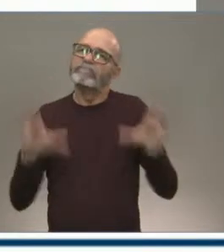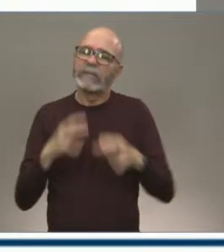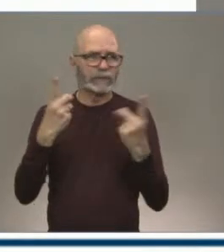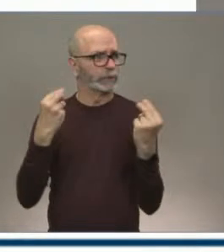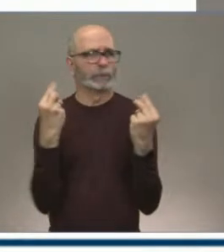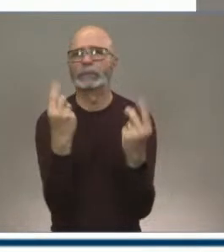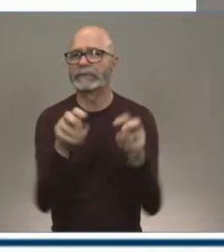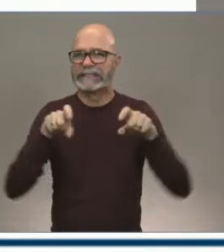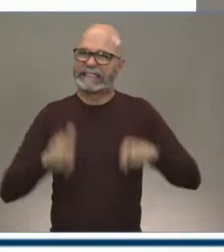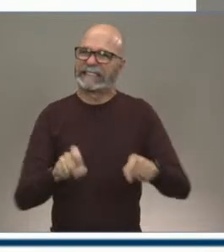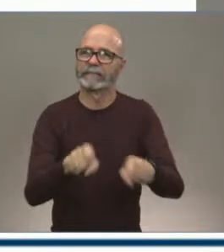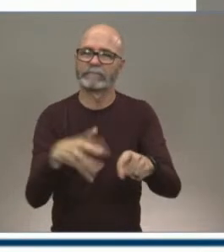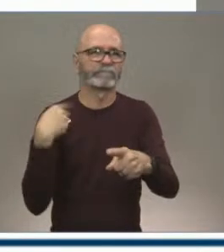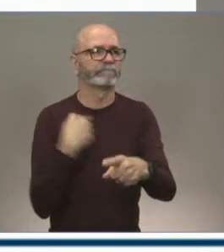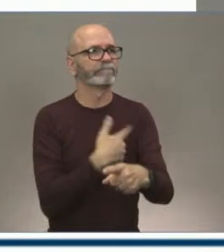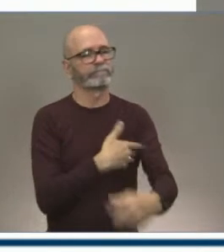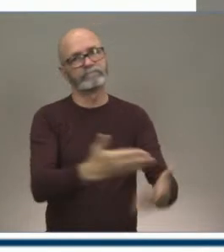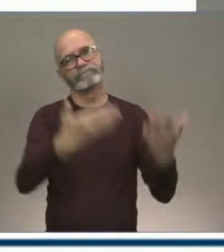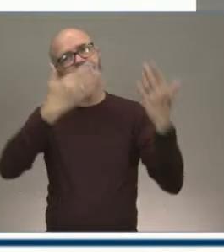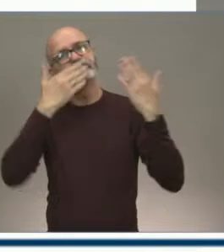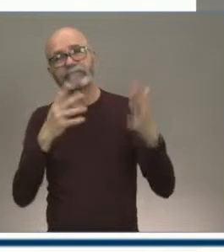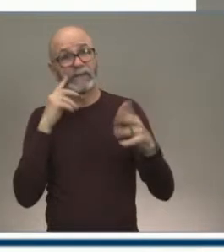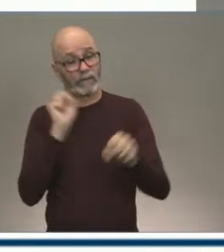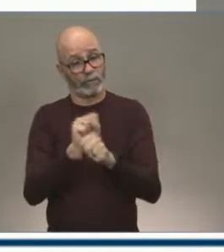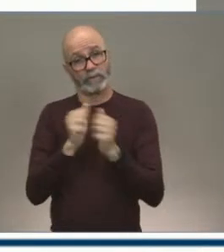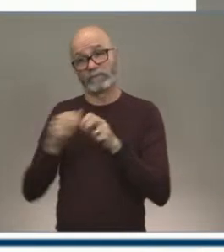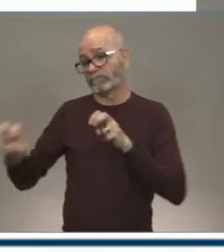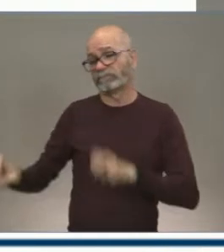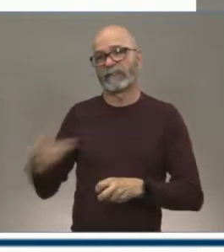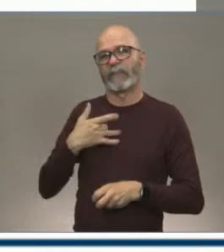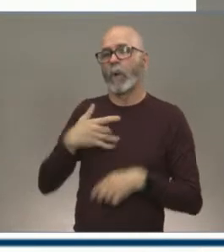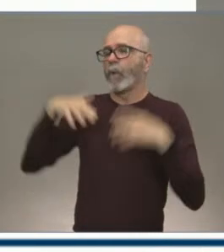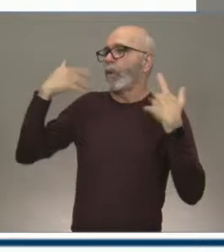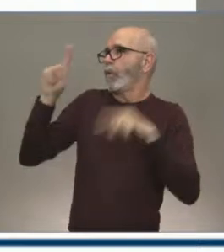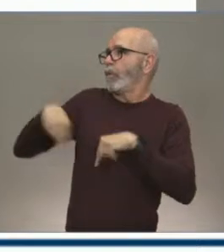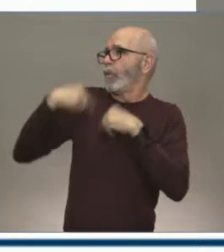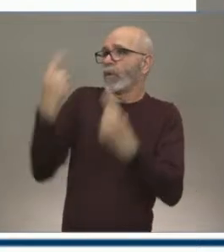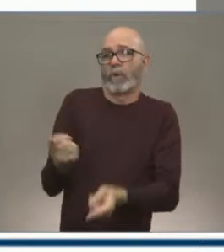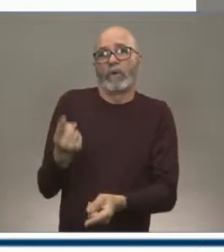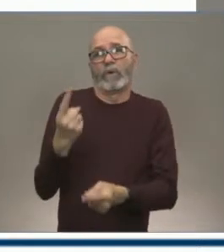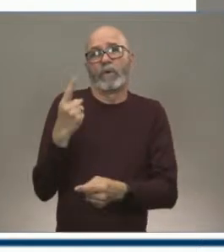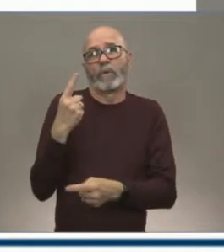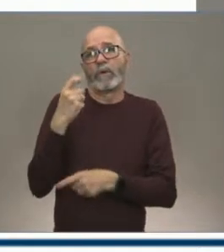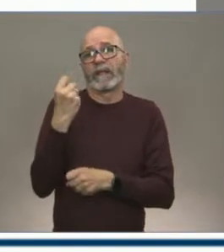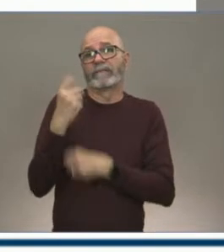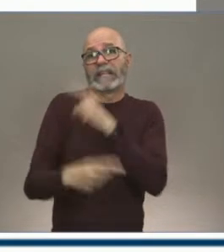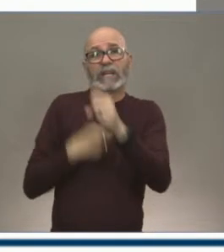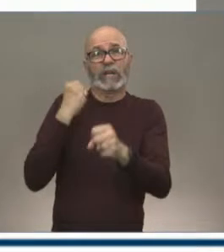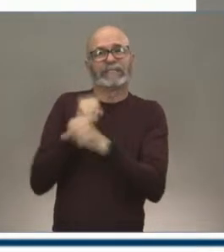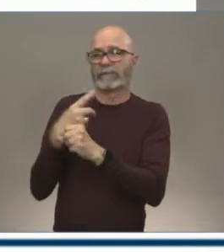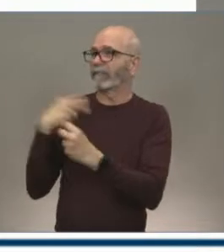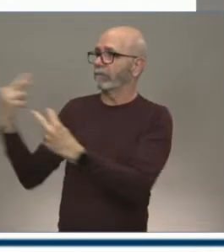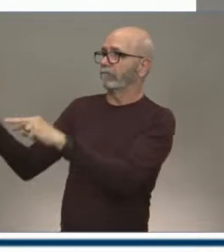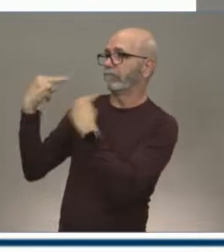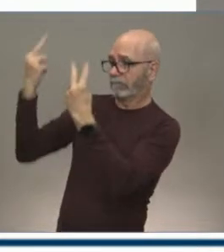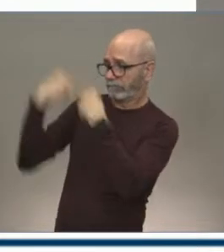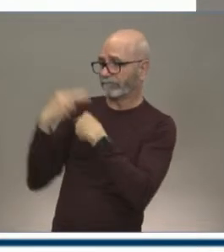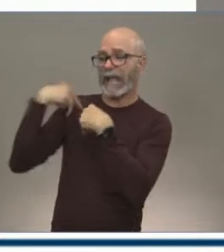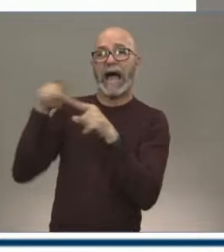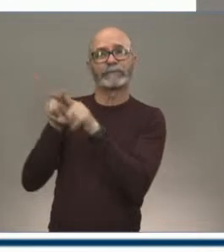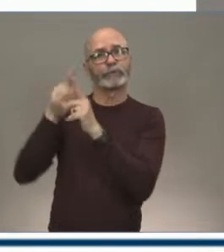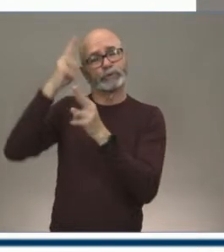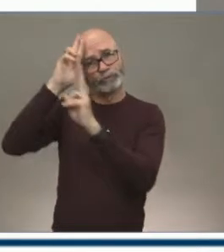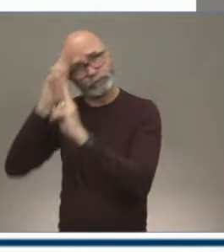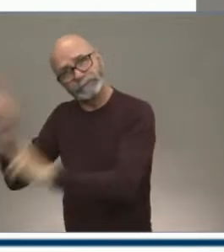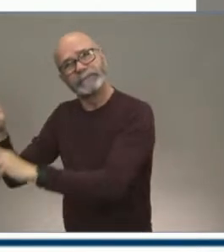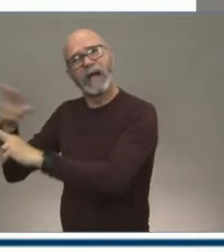work beside you for the past year. You have made my job easier, you have treated me with respect and kindness, and most importantly, you have always